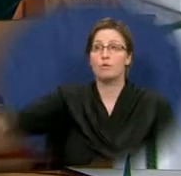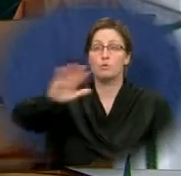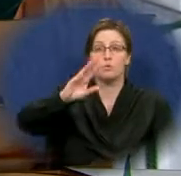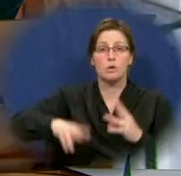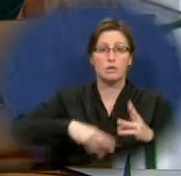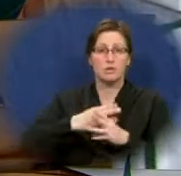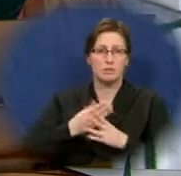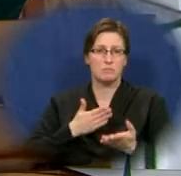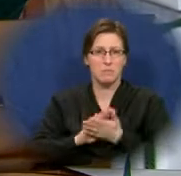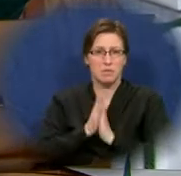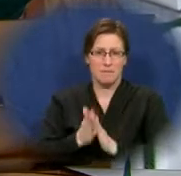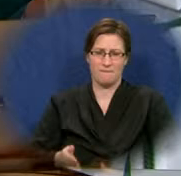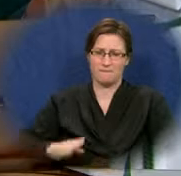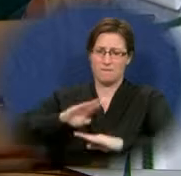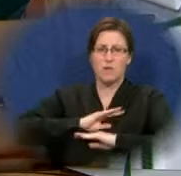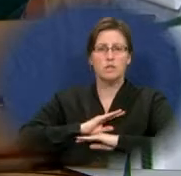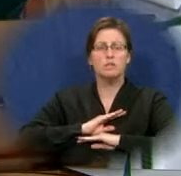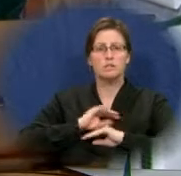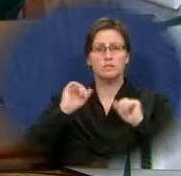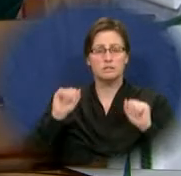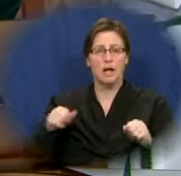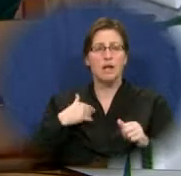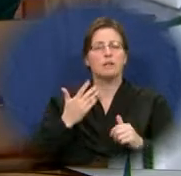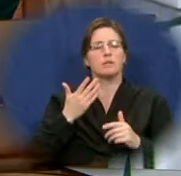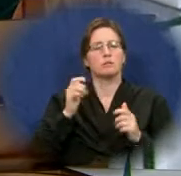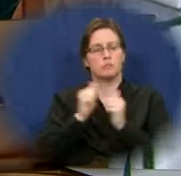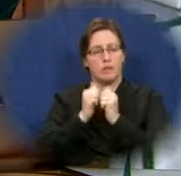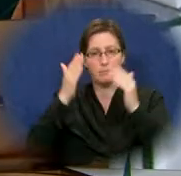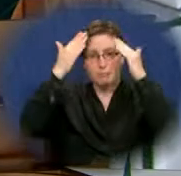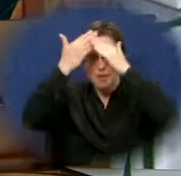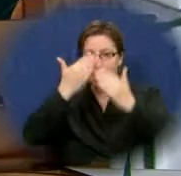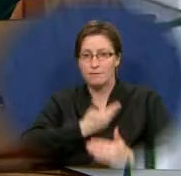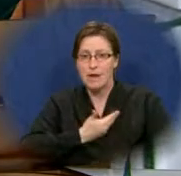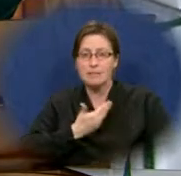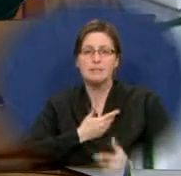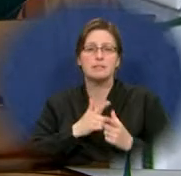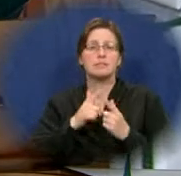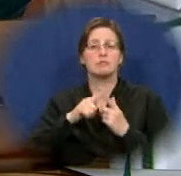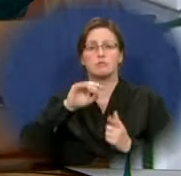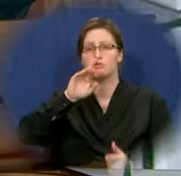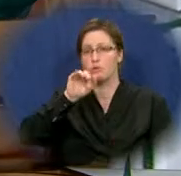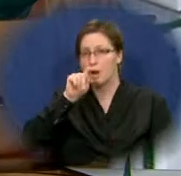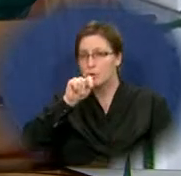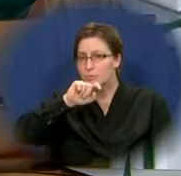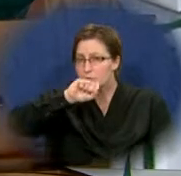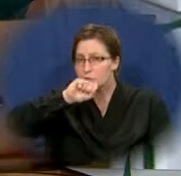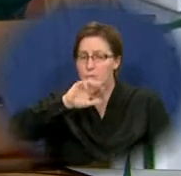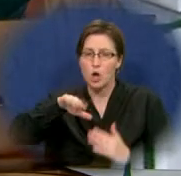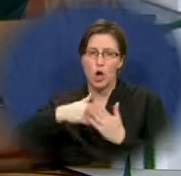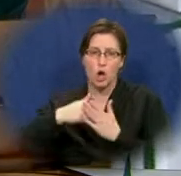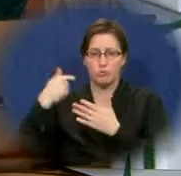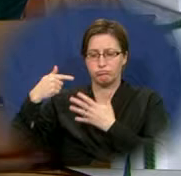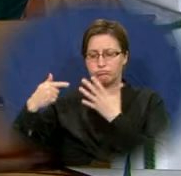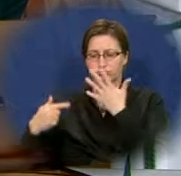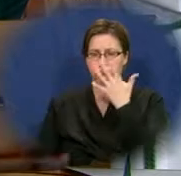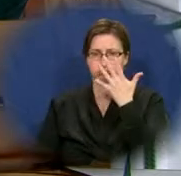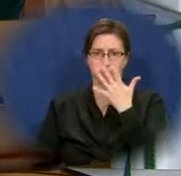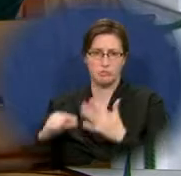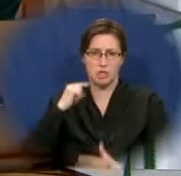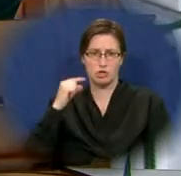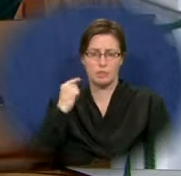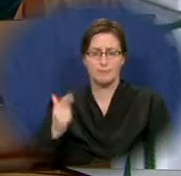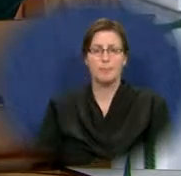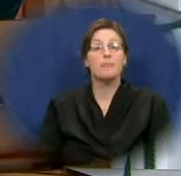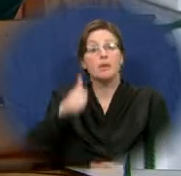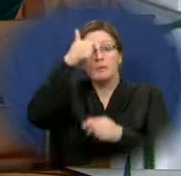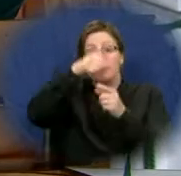and bring her to the fullness of charity, together with Francis, our Pope, and Robert, our Bishop, and all the clergy. Remember also